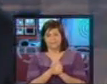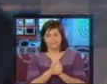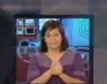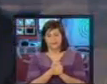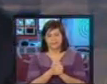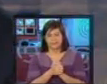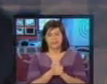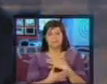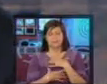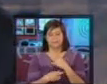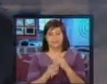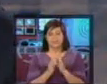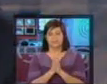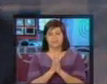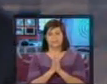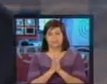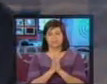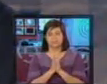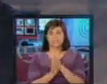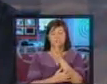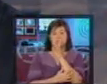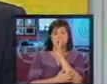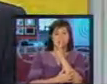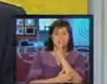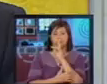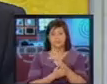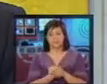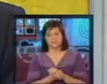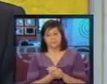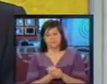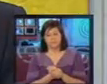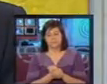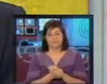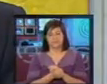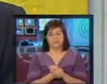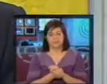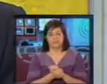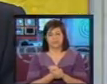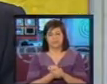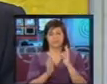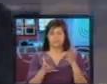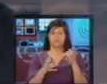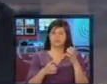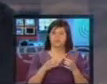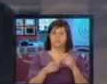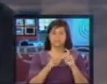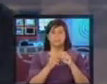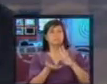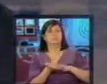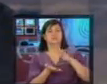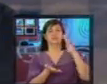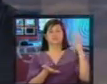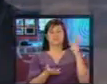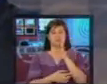I prefer the speeches, let's say, Cory's speeches, even some glorious, because there's